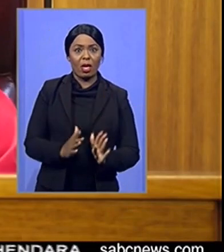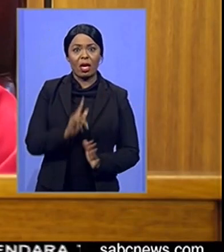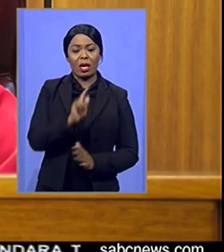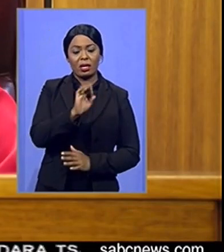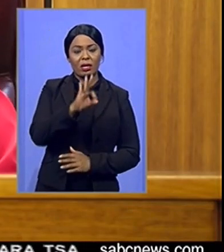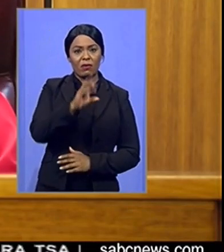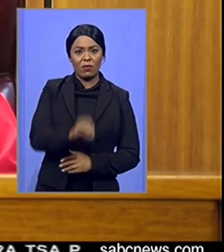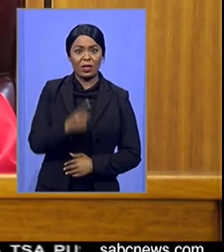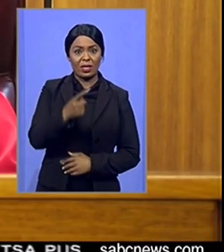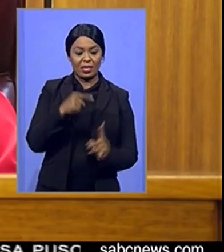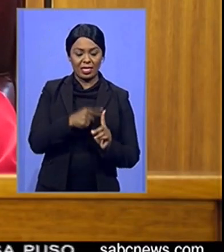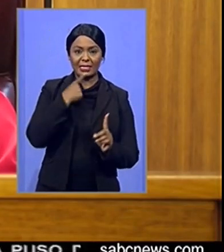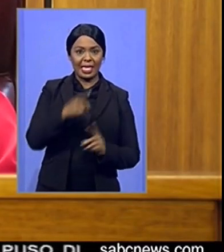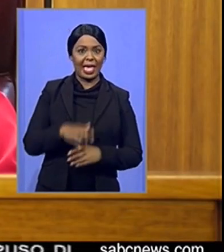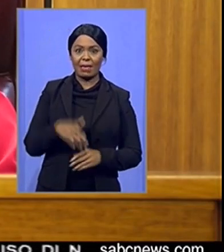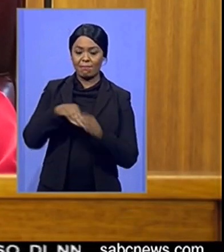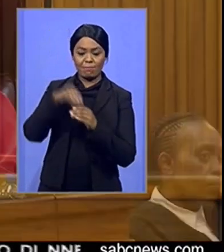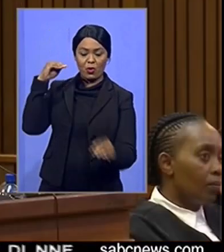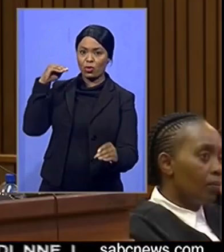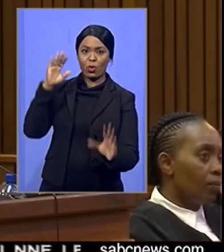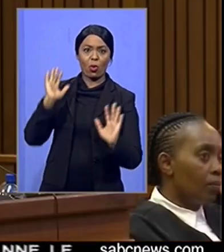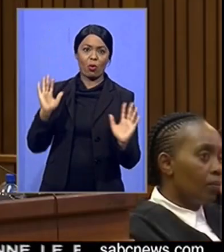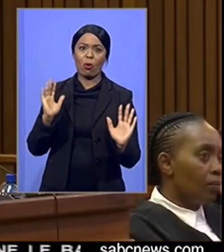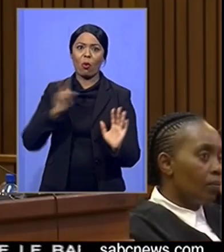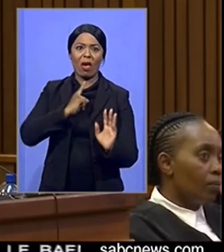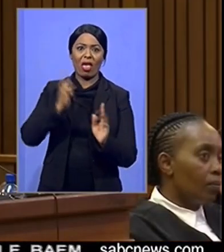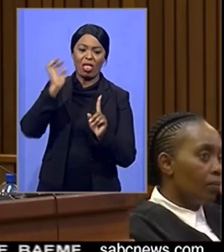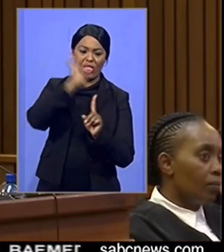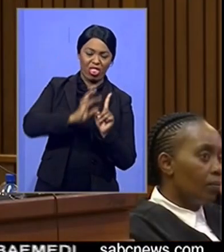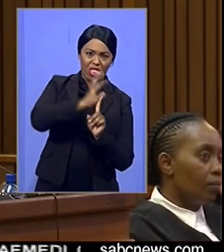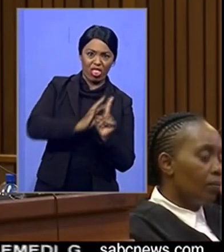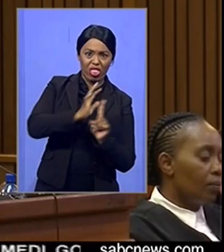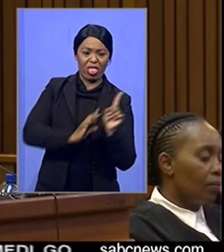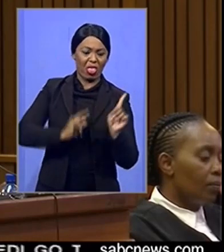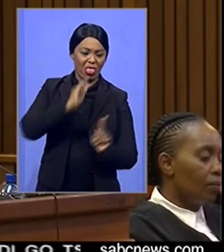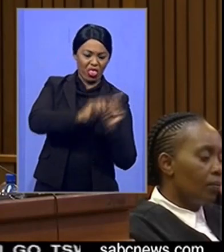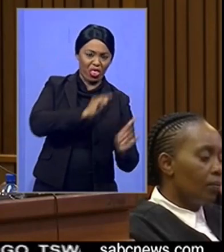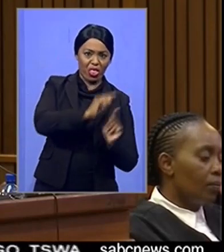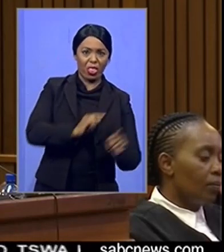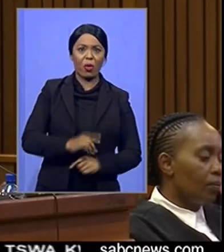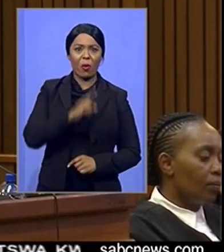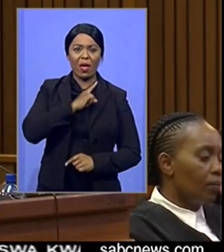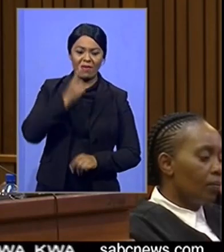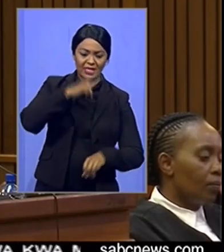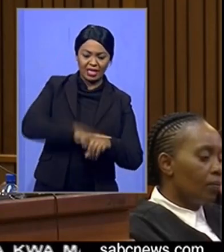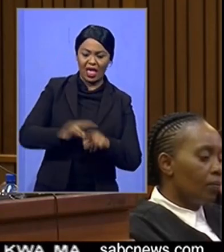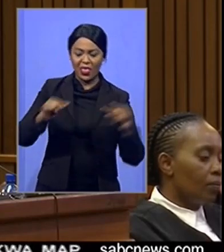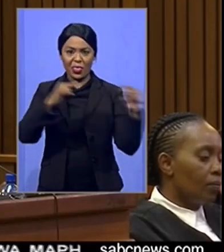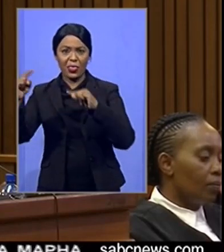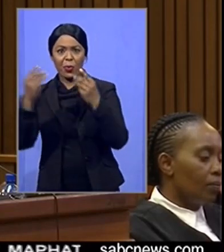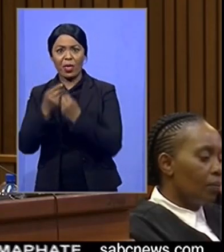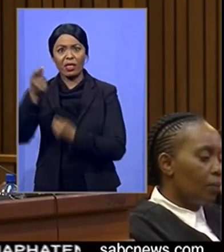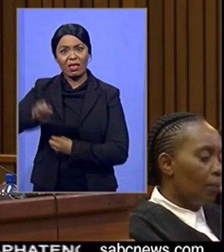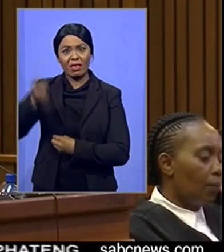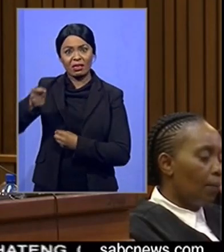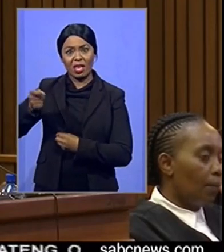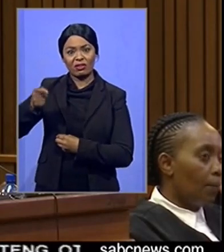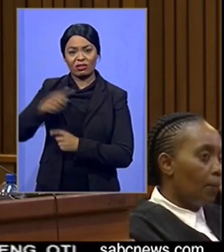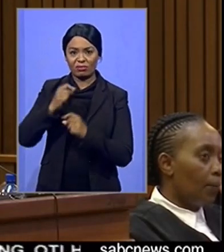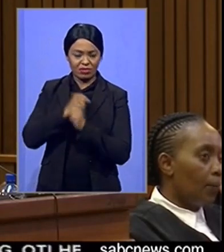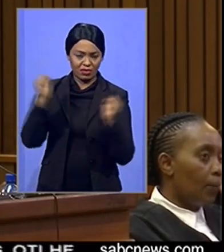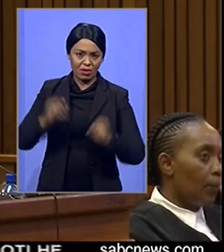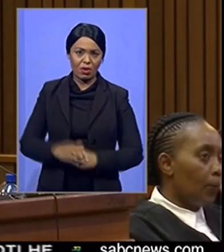ya gore wa kgarakgadiwa. Seo se diragetseng e ne se kgagauthano ya ntlha magareng ga gagwe le magistrata tebang le ditatofatso tsa